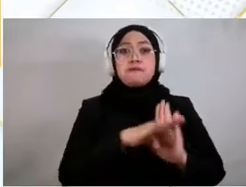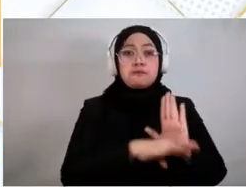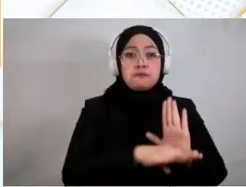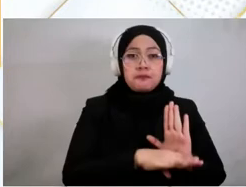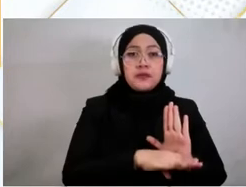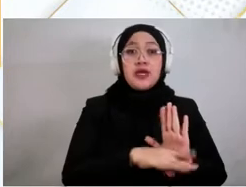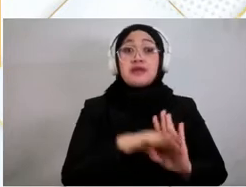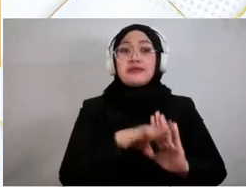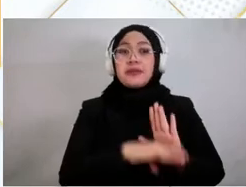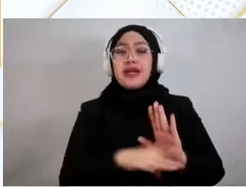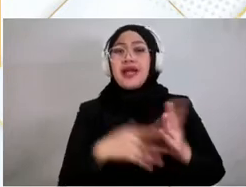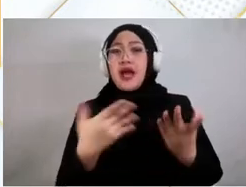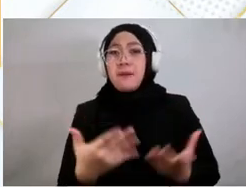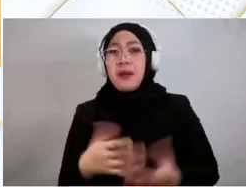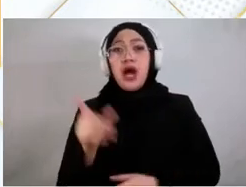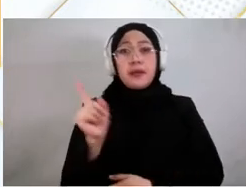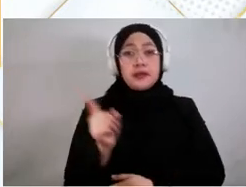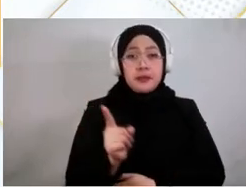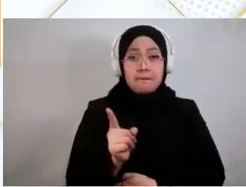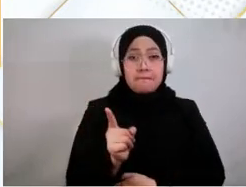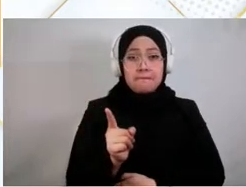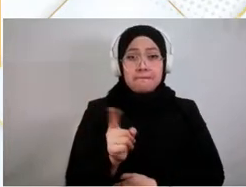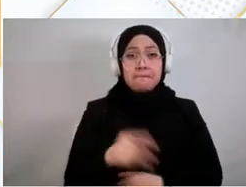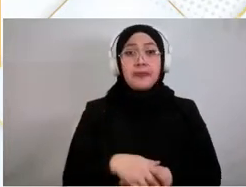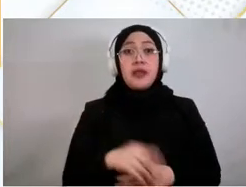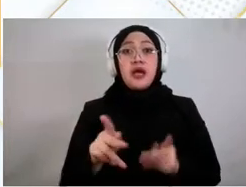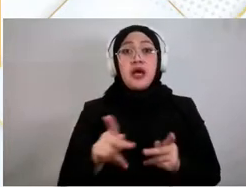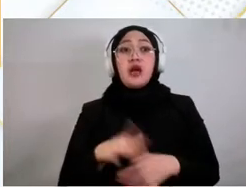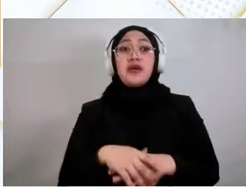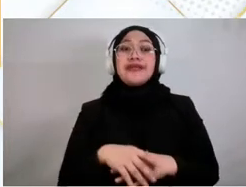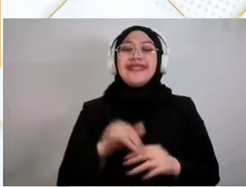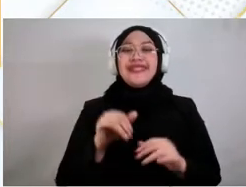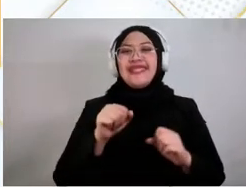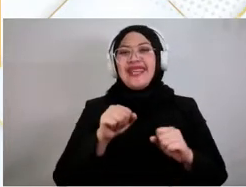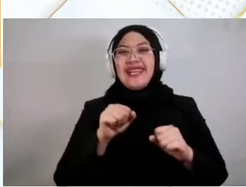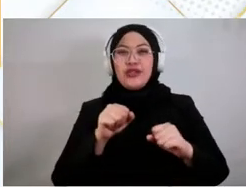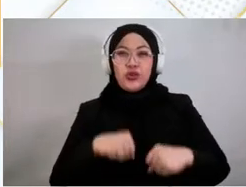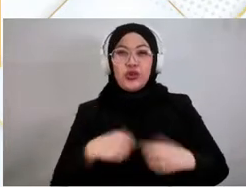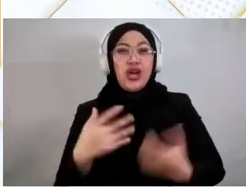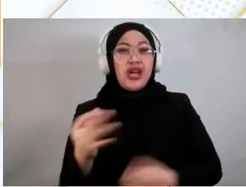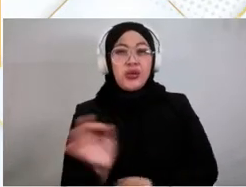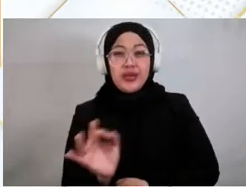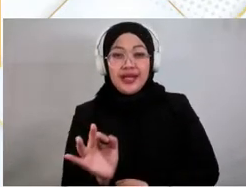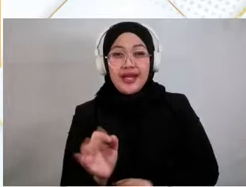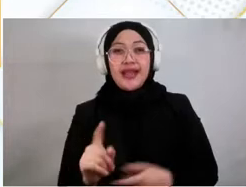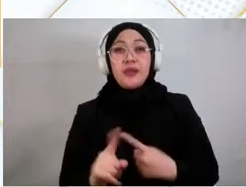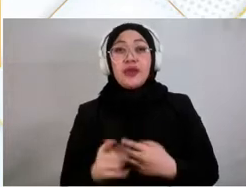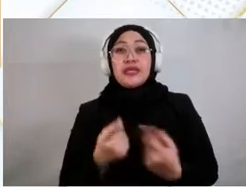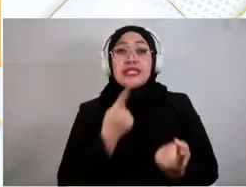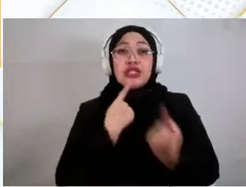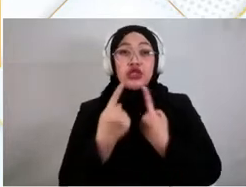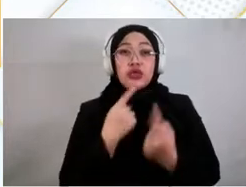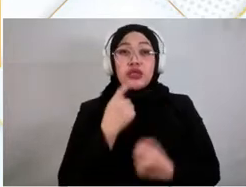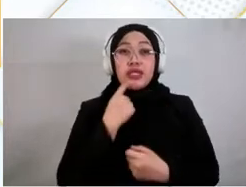policy. Why? Because whether we like it or not, whether we agree or not, when we talk about peacekeeping operations, we talk about